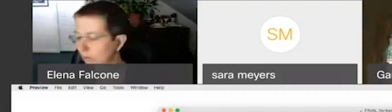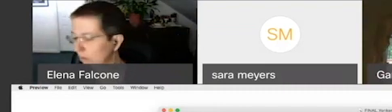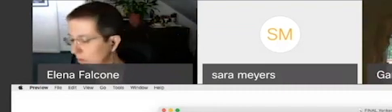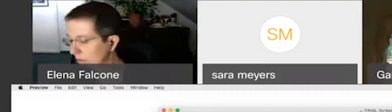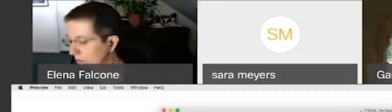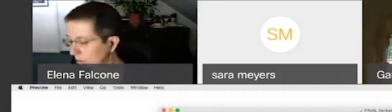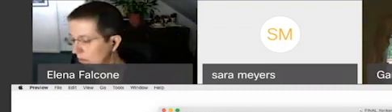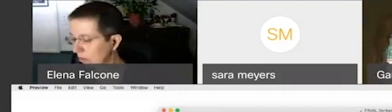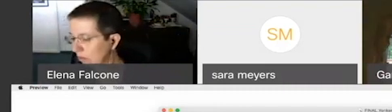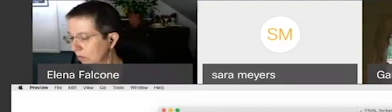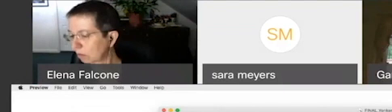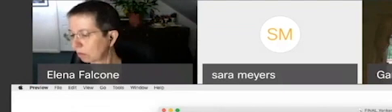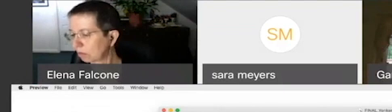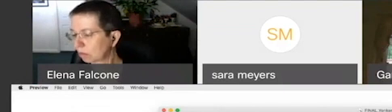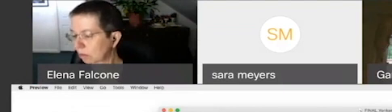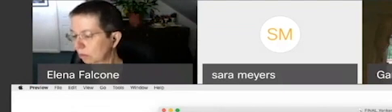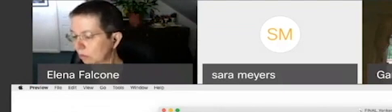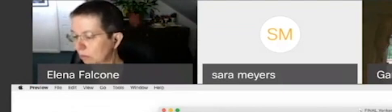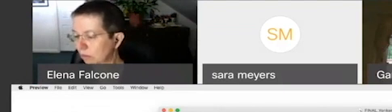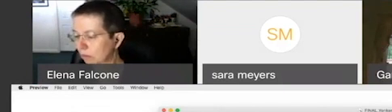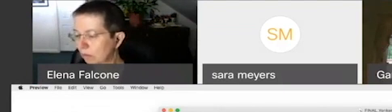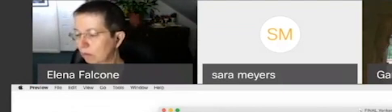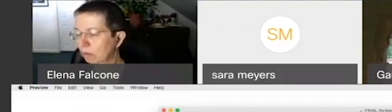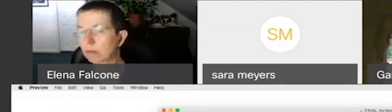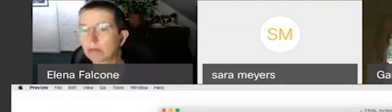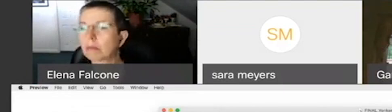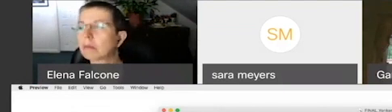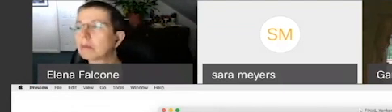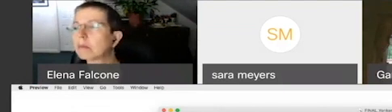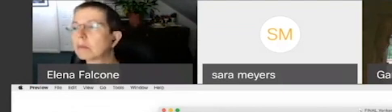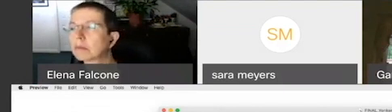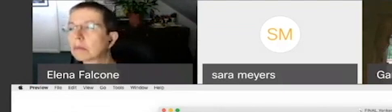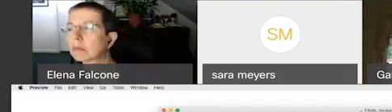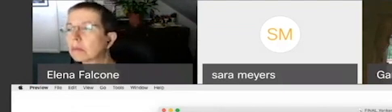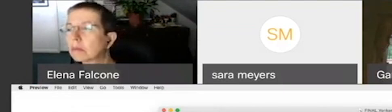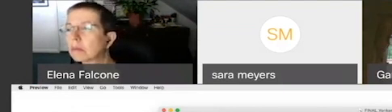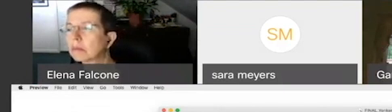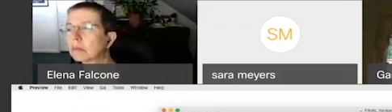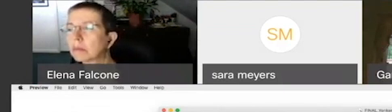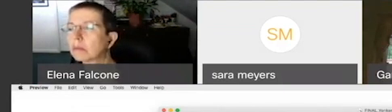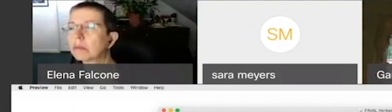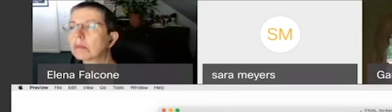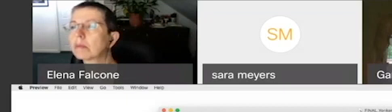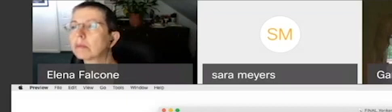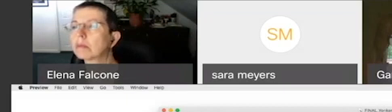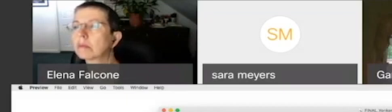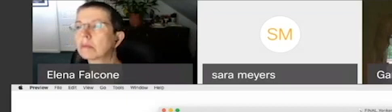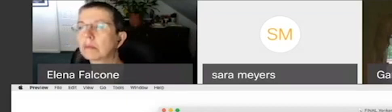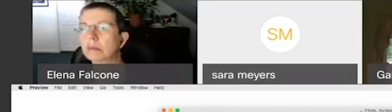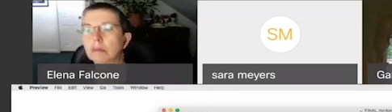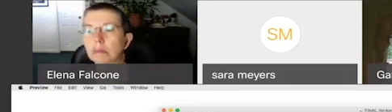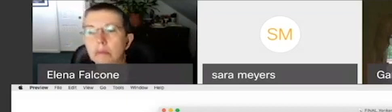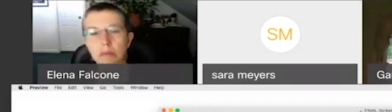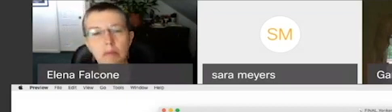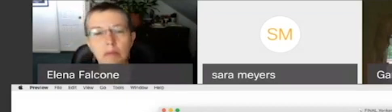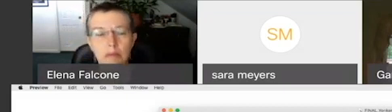if somebody's health condition changes, there always is the option to send a nurse out to